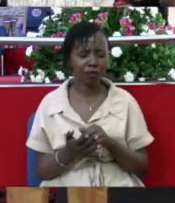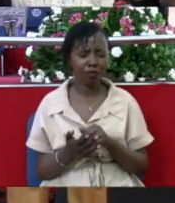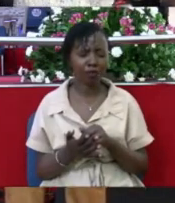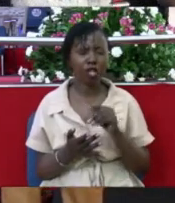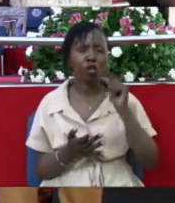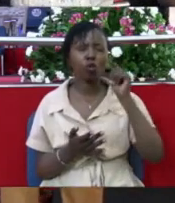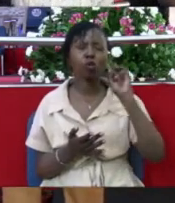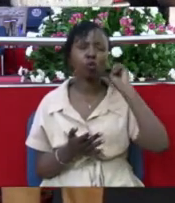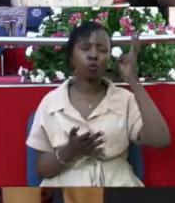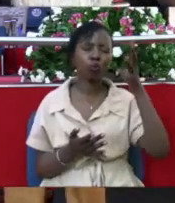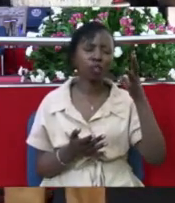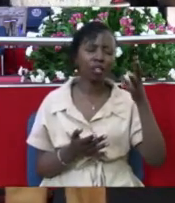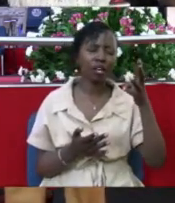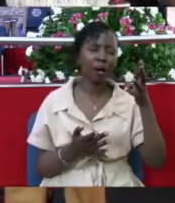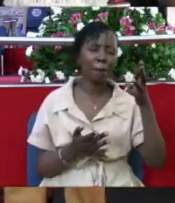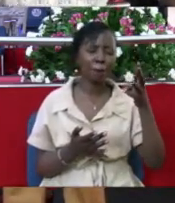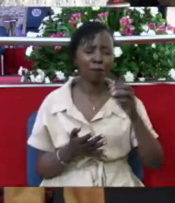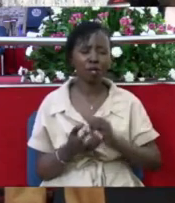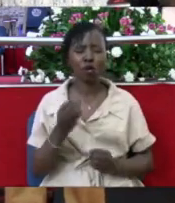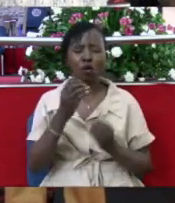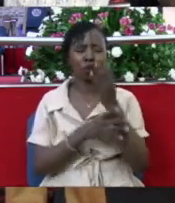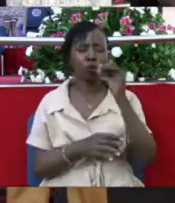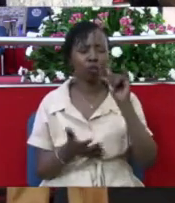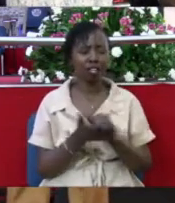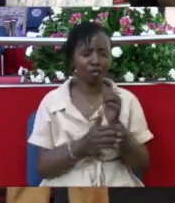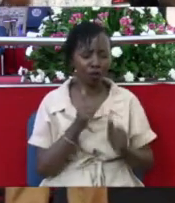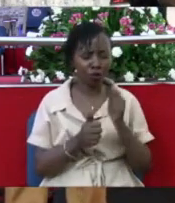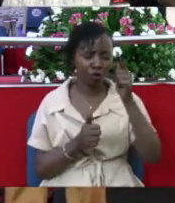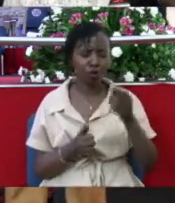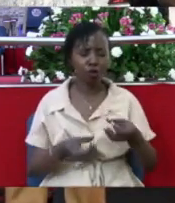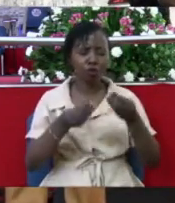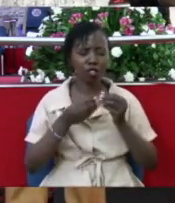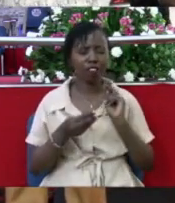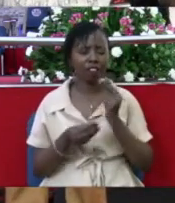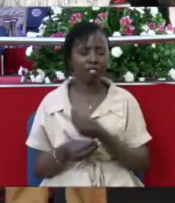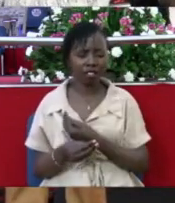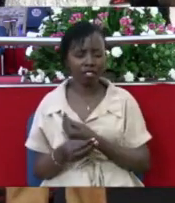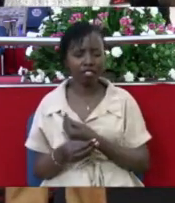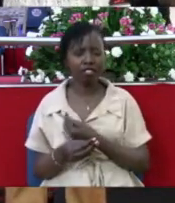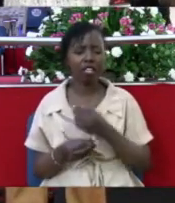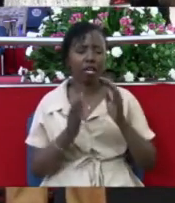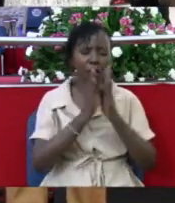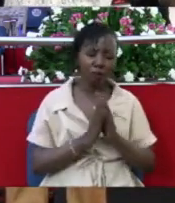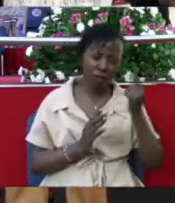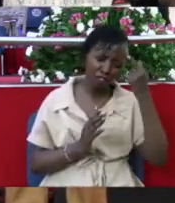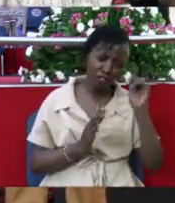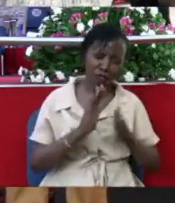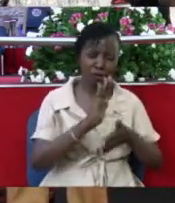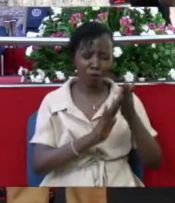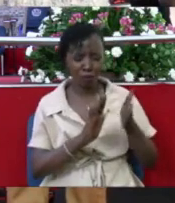us. Utakamilisha kile ambacho umeweka ndani yetu. In Jesus name. Kwa jina la Yesu. I pray for speed. Ninaomba ya kwa mwendo. I pray